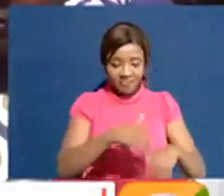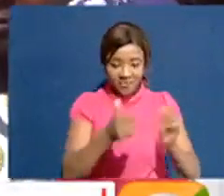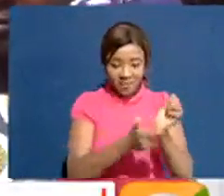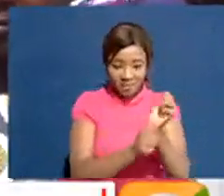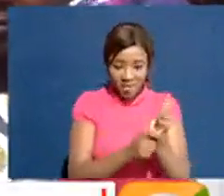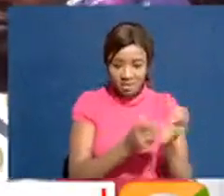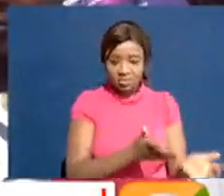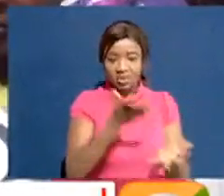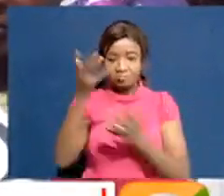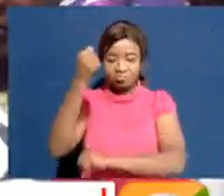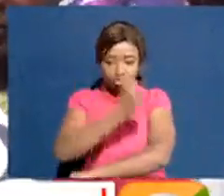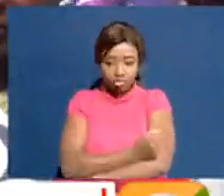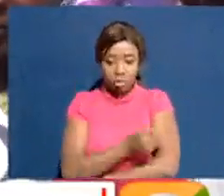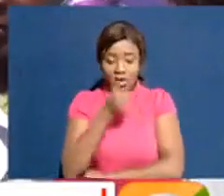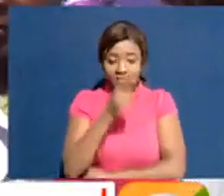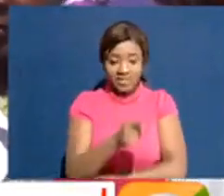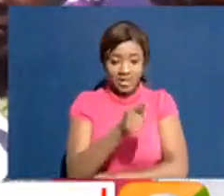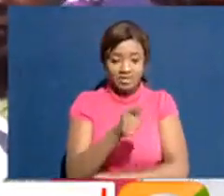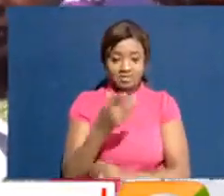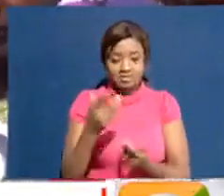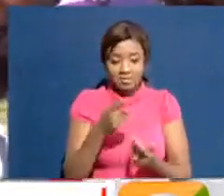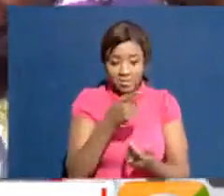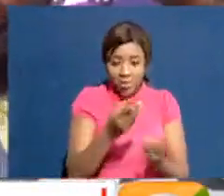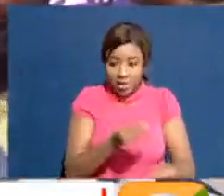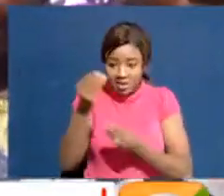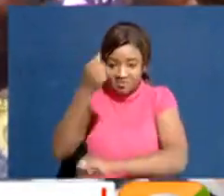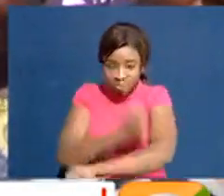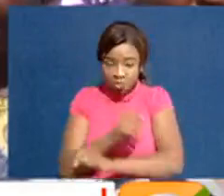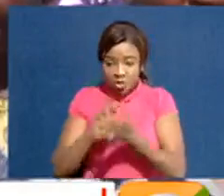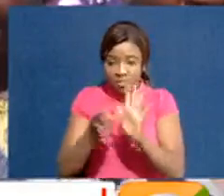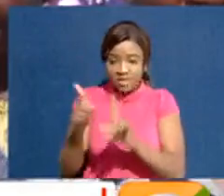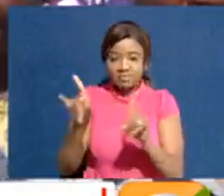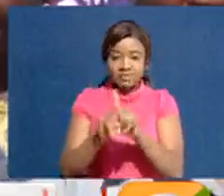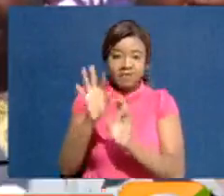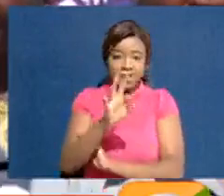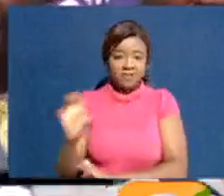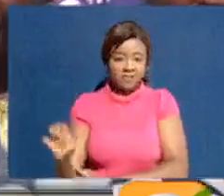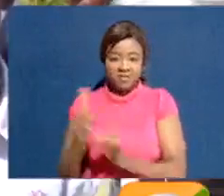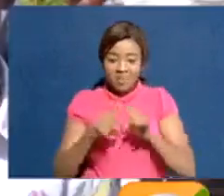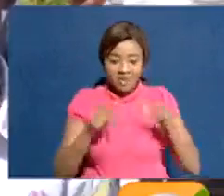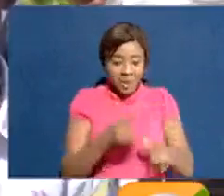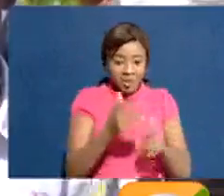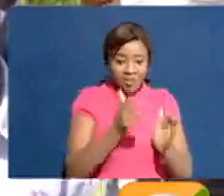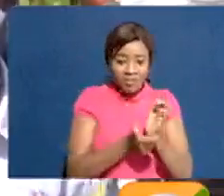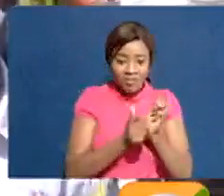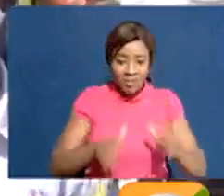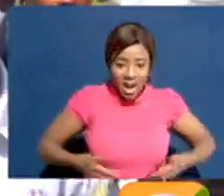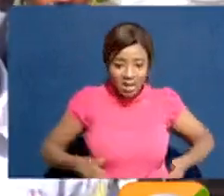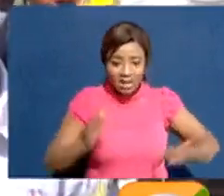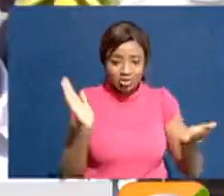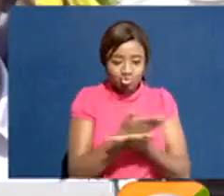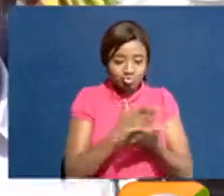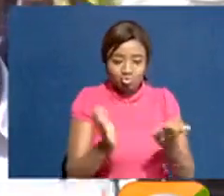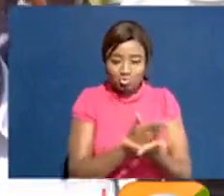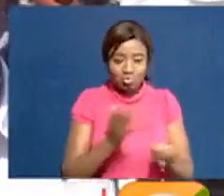shuleni. Hiyo ndiyo masomo ya watoto wangu. Na saa hizi, hakuna chenye nitapeleka hata kimoja. Tunachekwa na wale